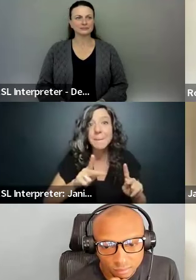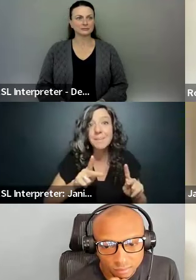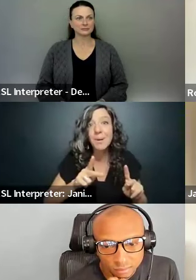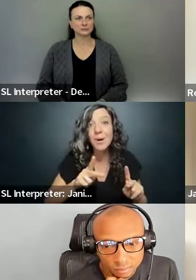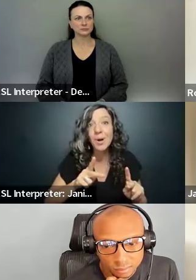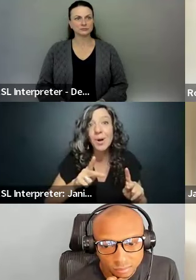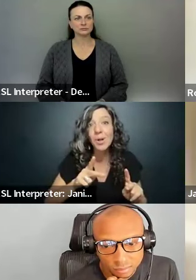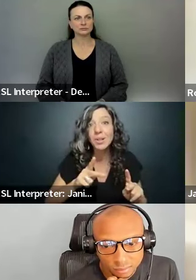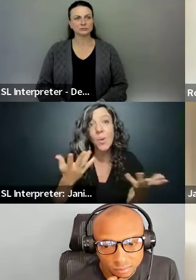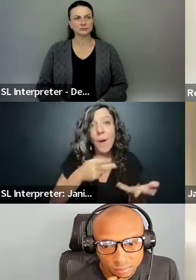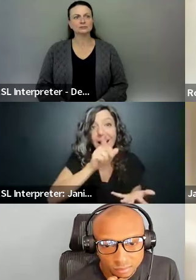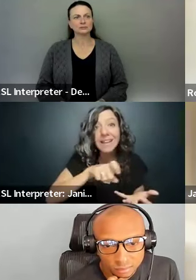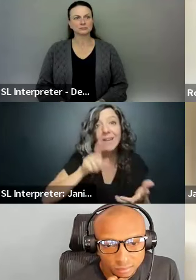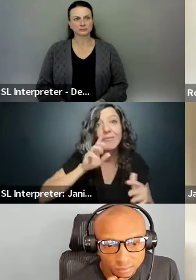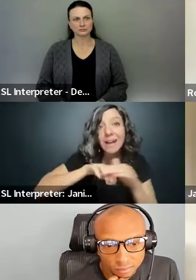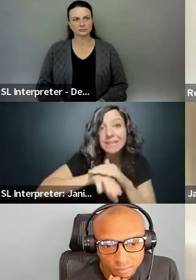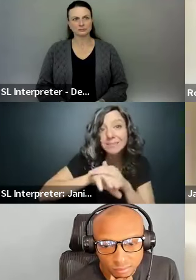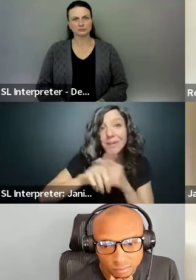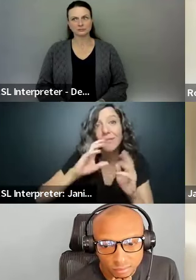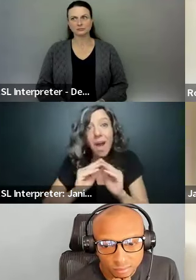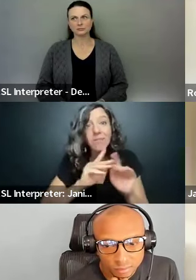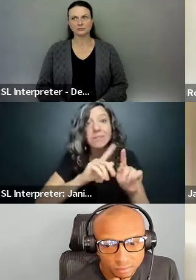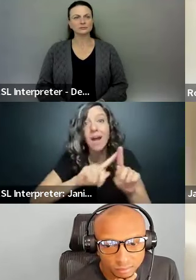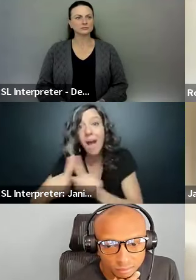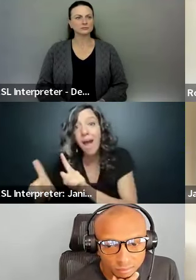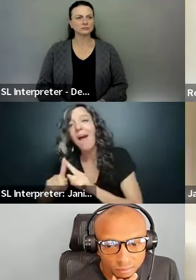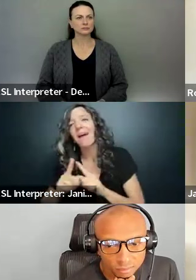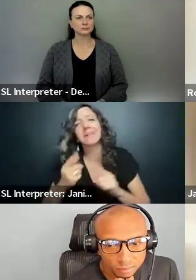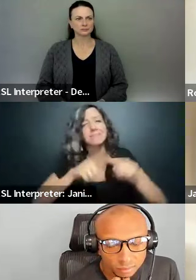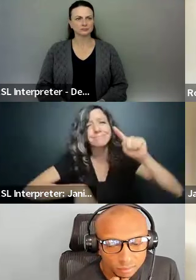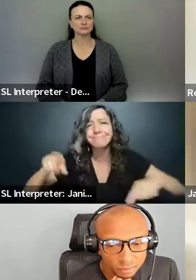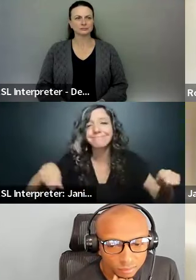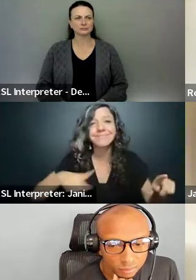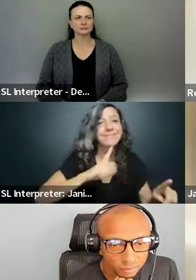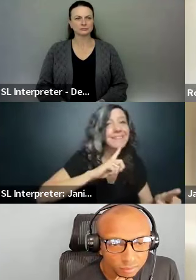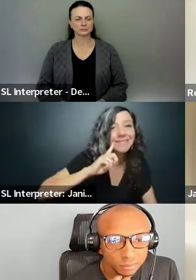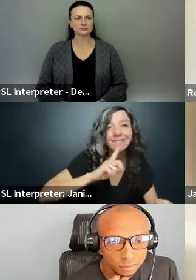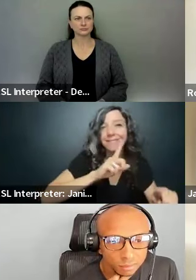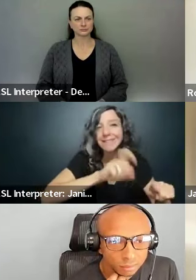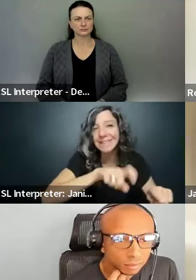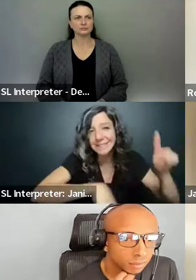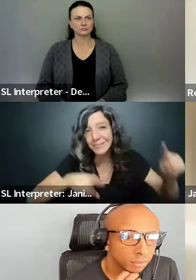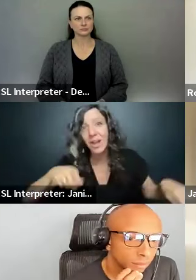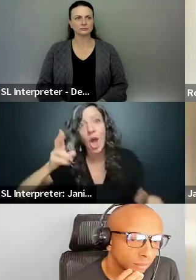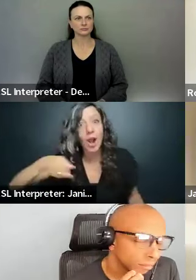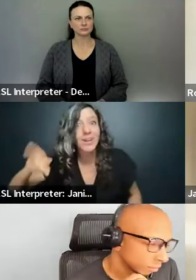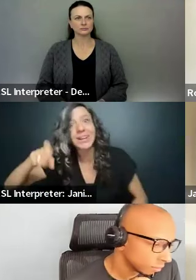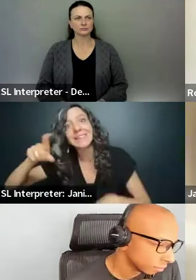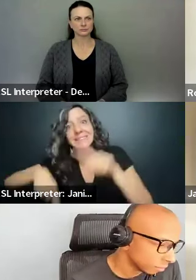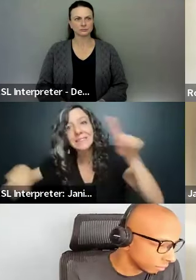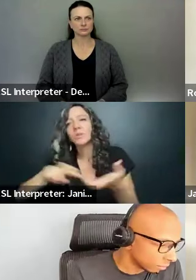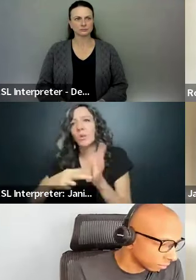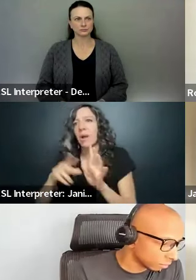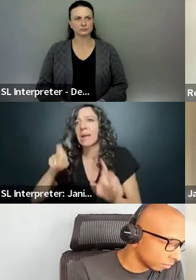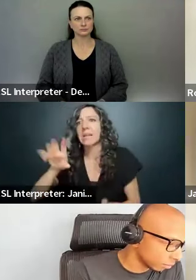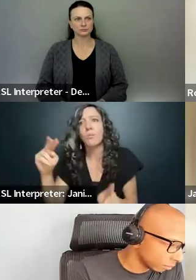of hearing and deaf. So having that perspective is also very important. So we can make sure that when we're talking about events and all